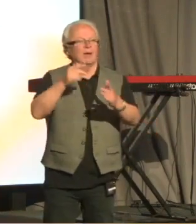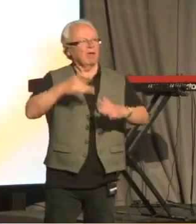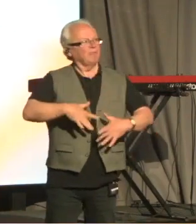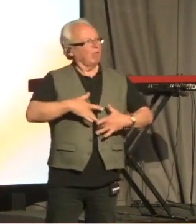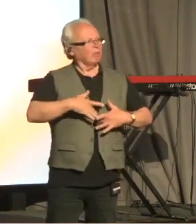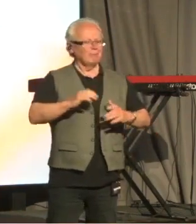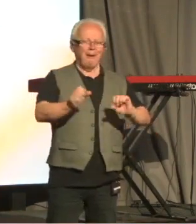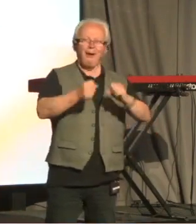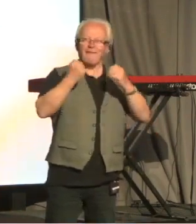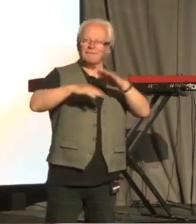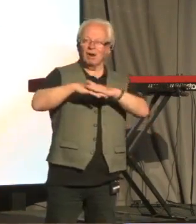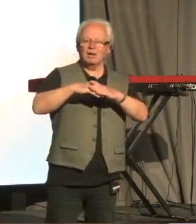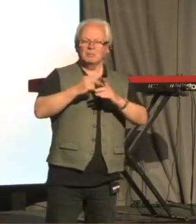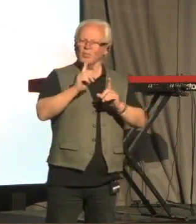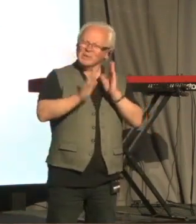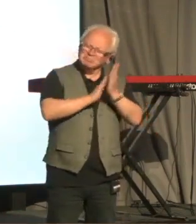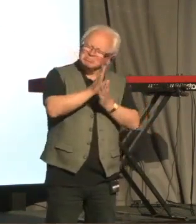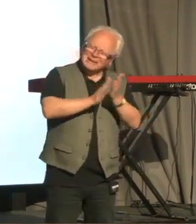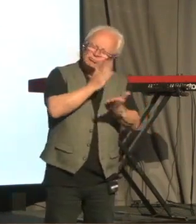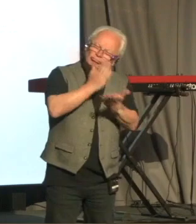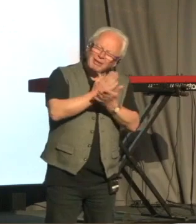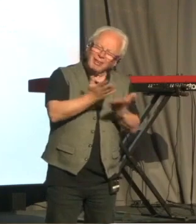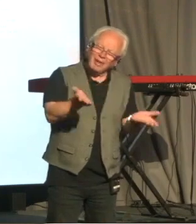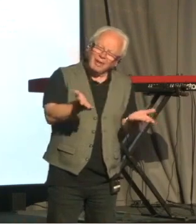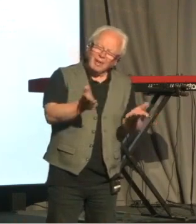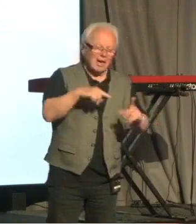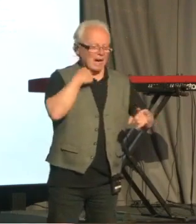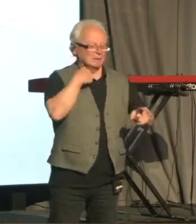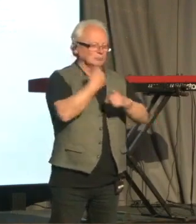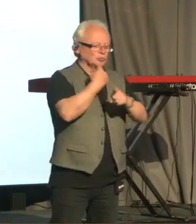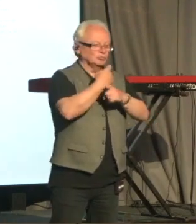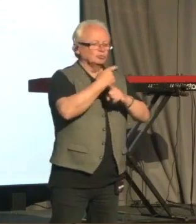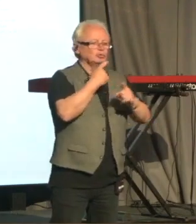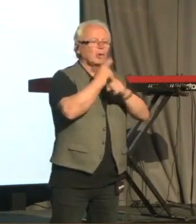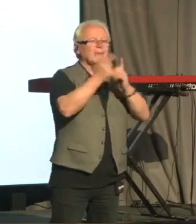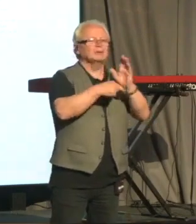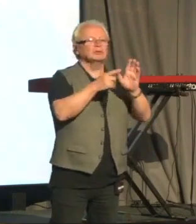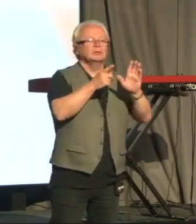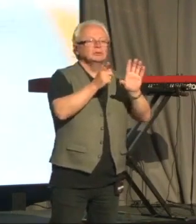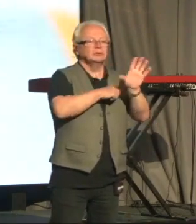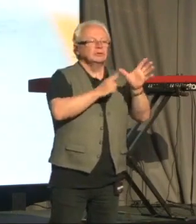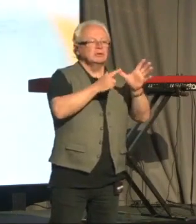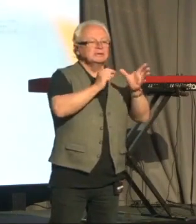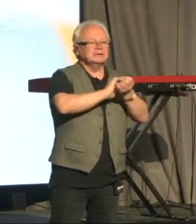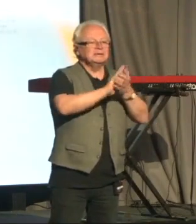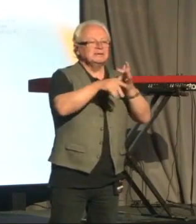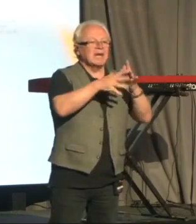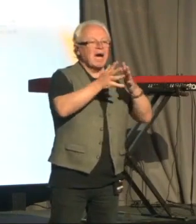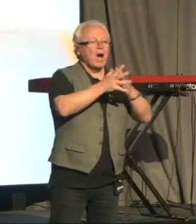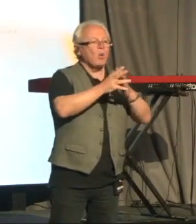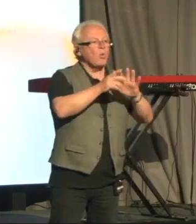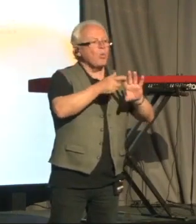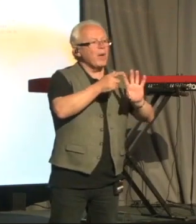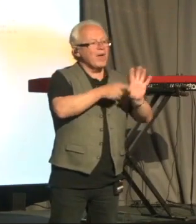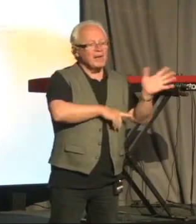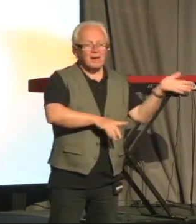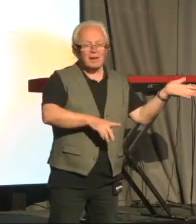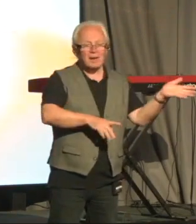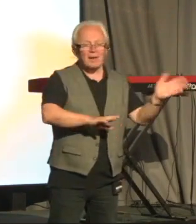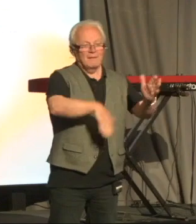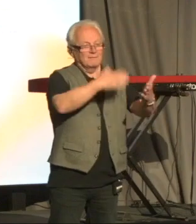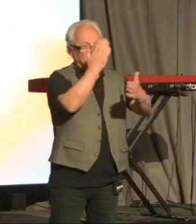does he mean? "I am" speaks of Yahweh, the absolute power of God.